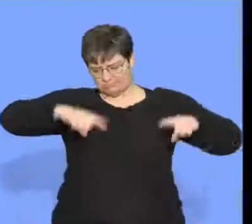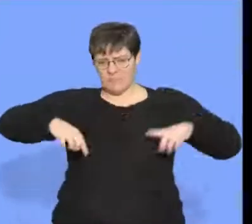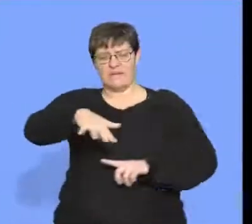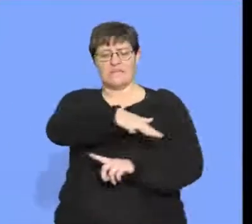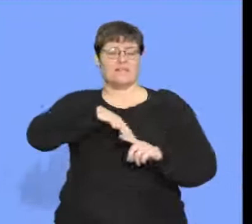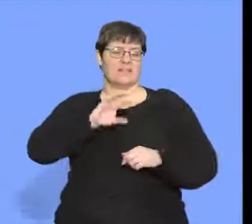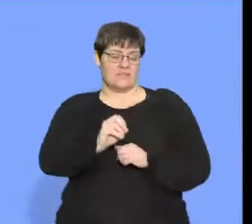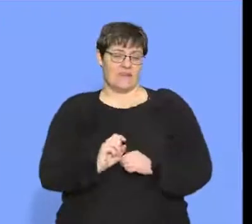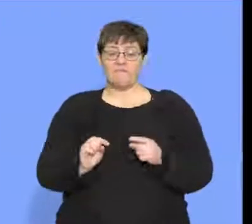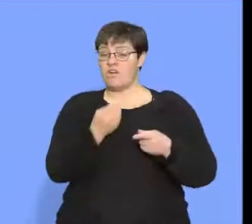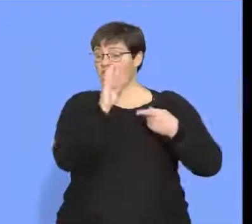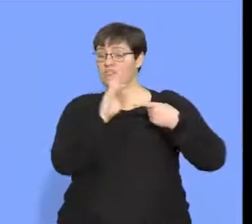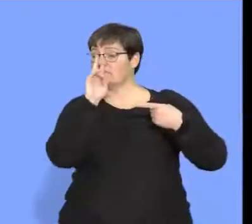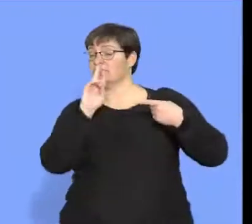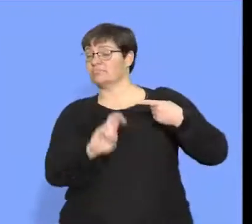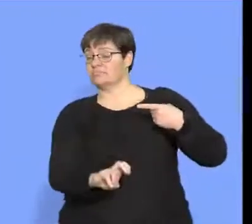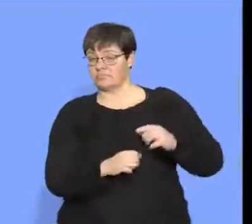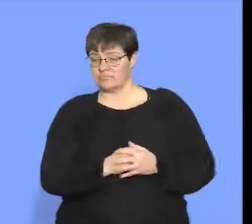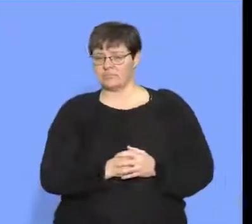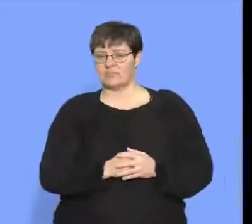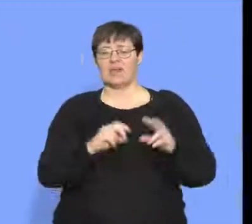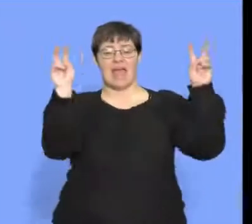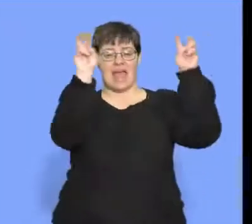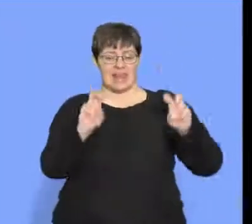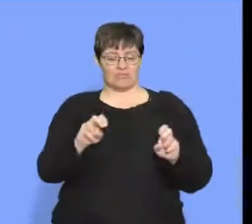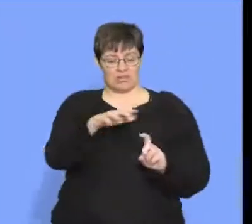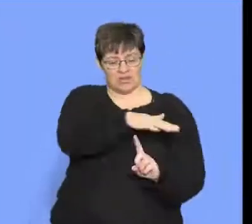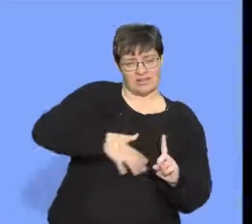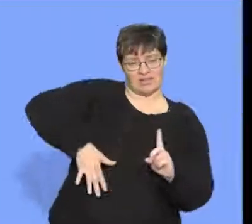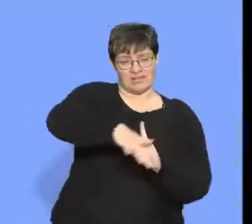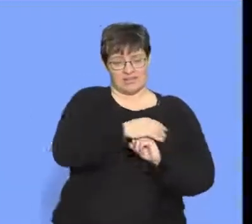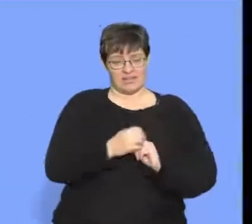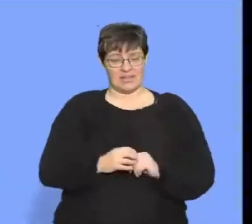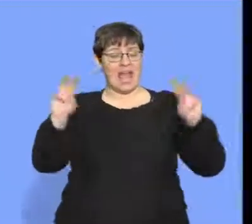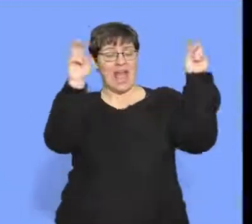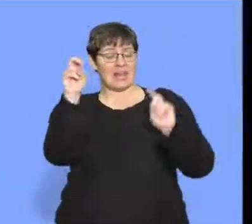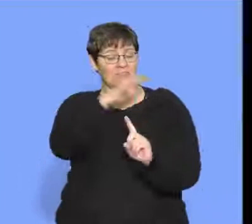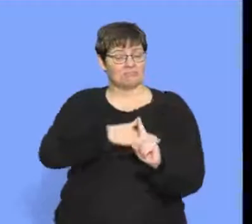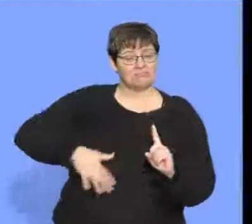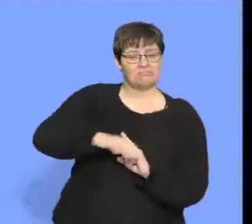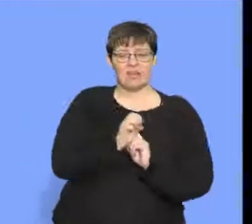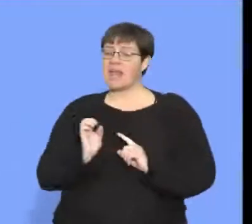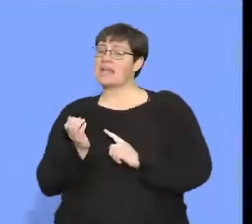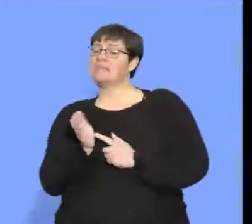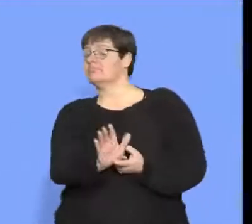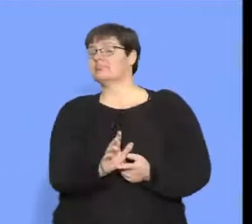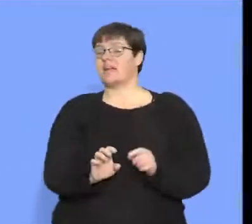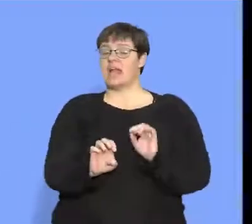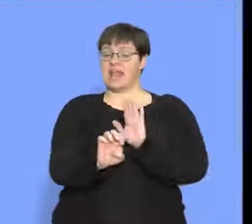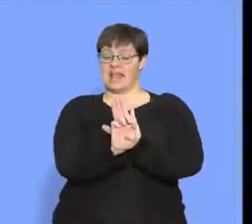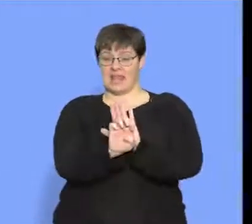types of fields, and the first one we're going to be looking at is an electric field. Electric fields are usually given the